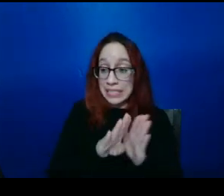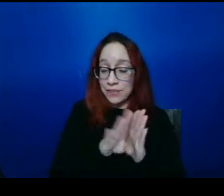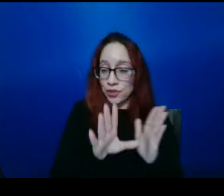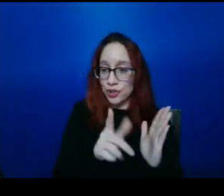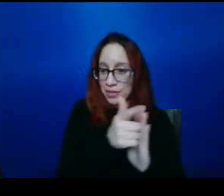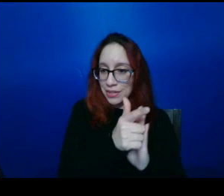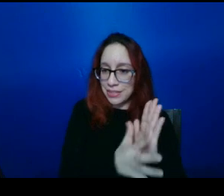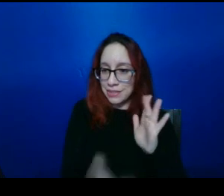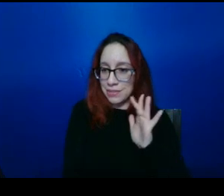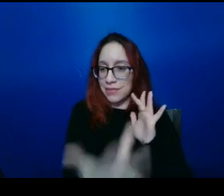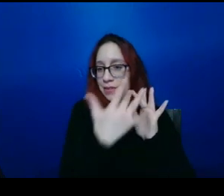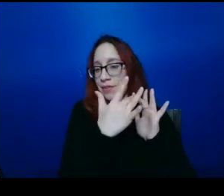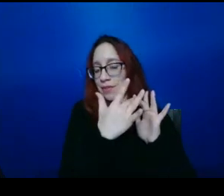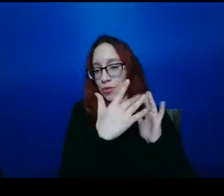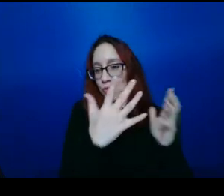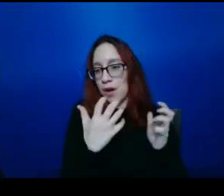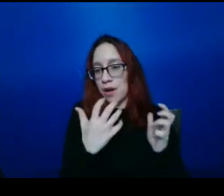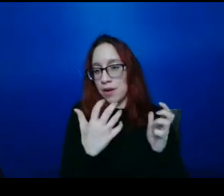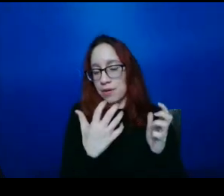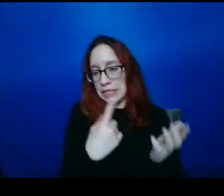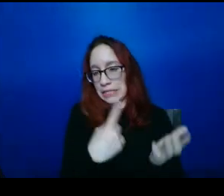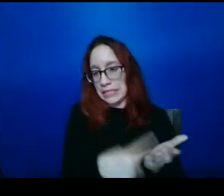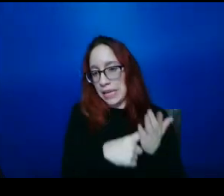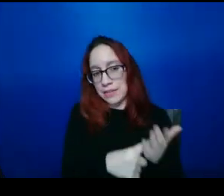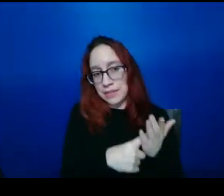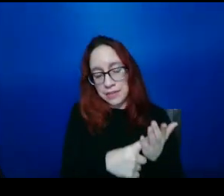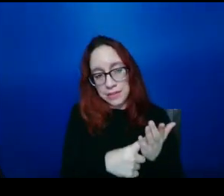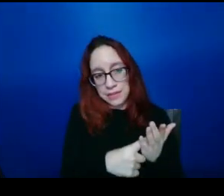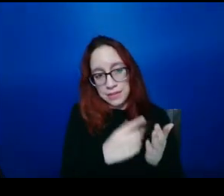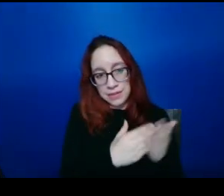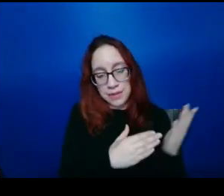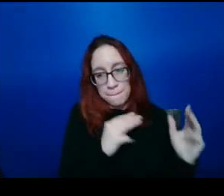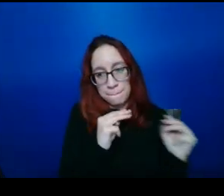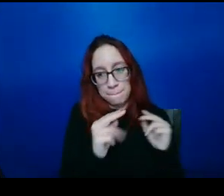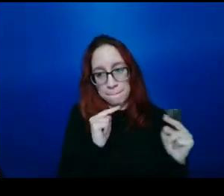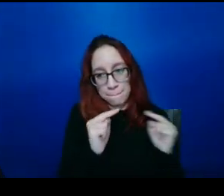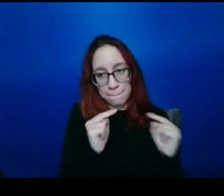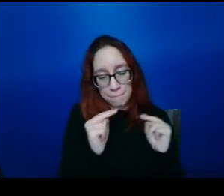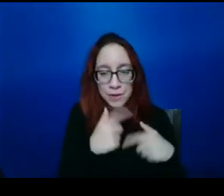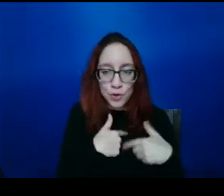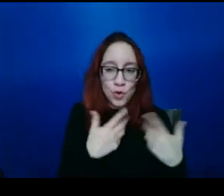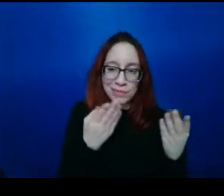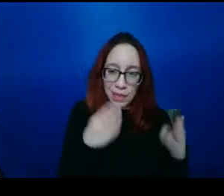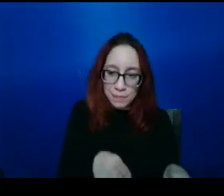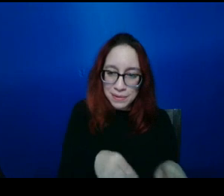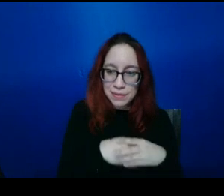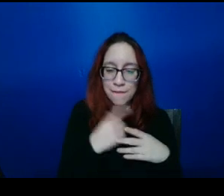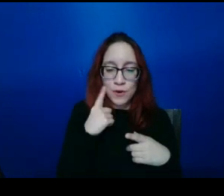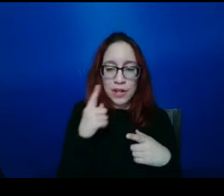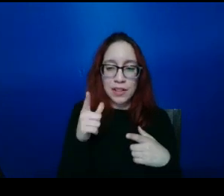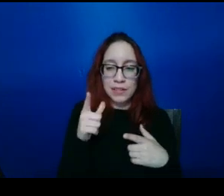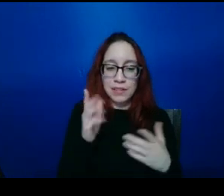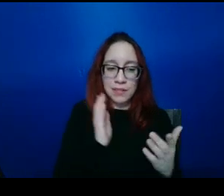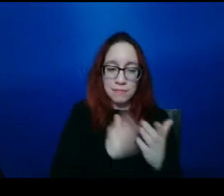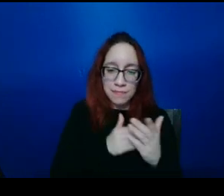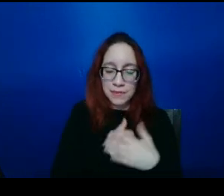attorneys contacted us and wanted to discuss some mediation or settlement of the lawsuit.